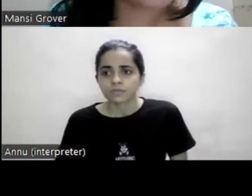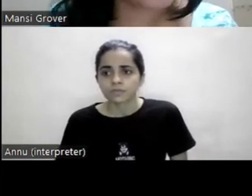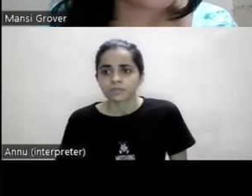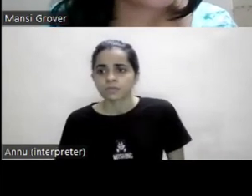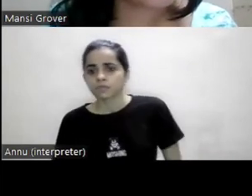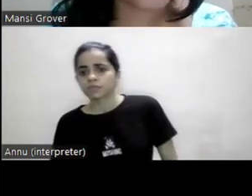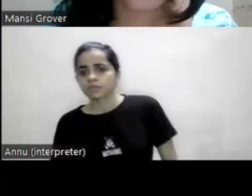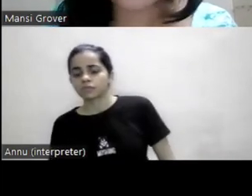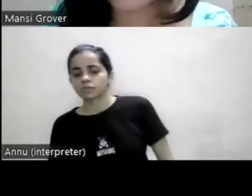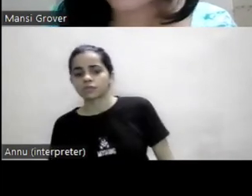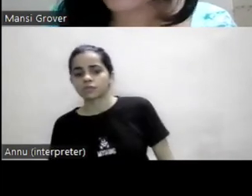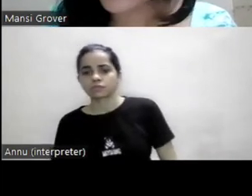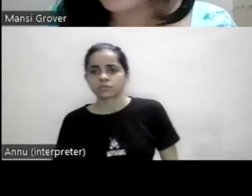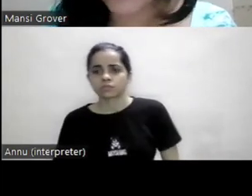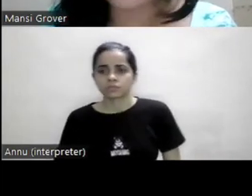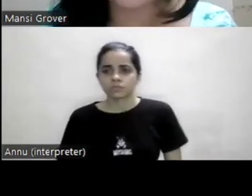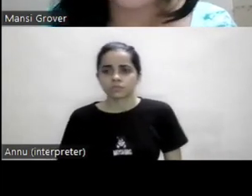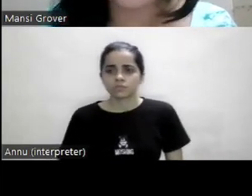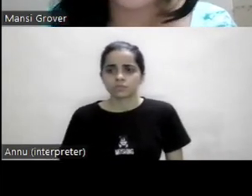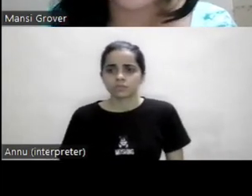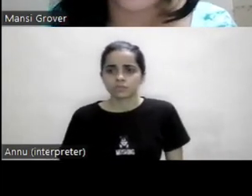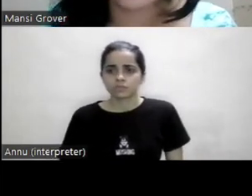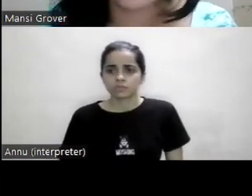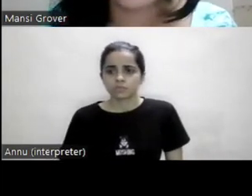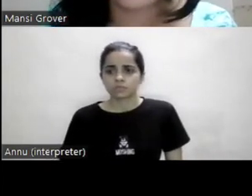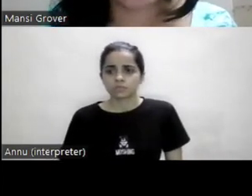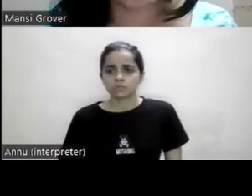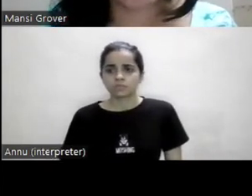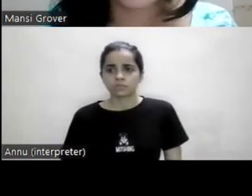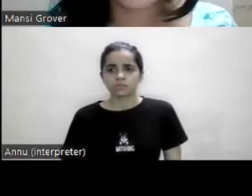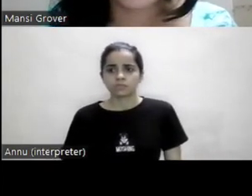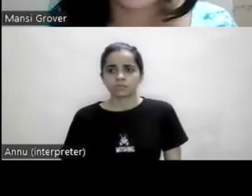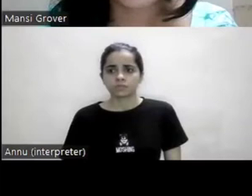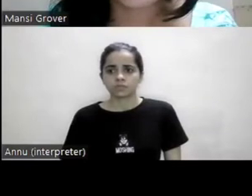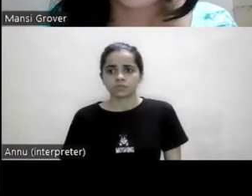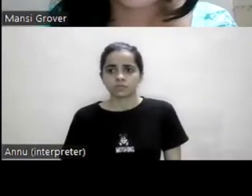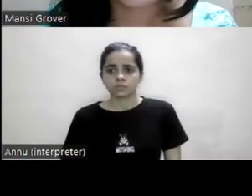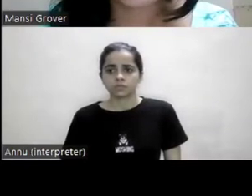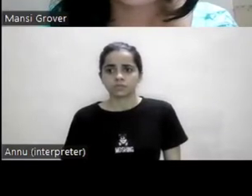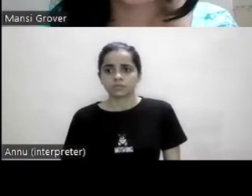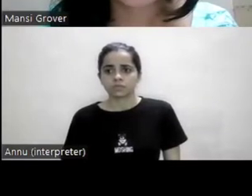yourself? Somebody's microphone is on.